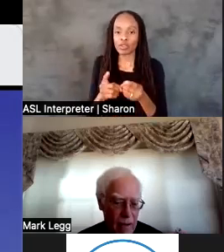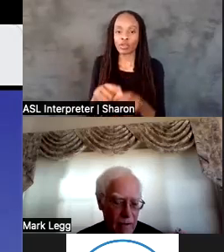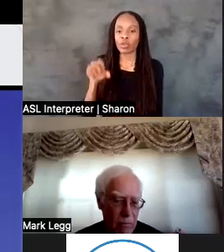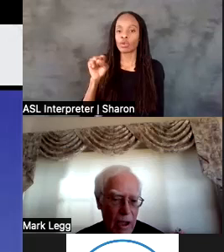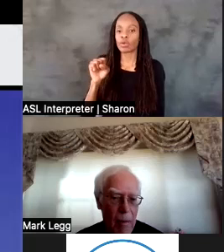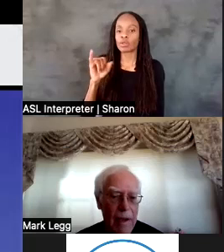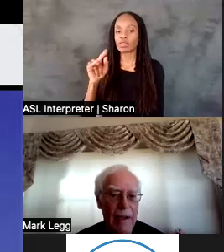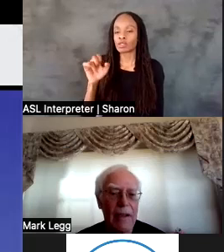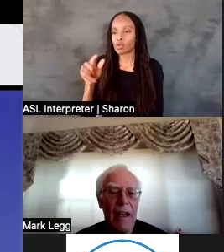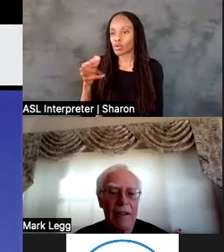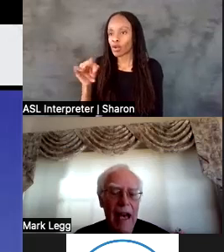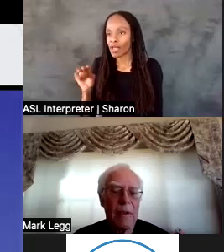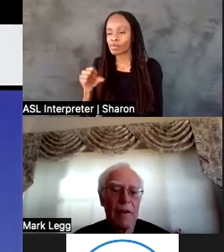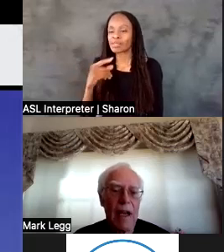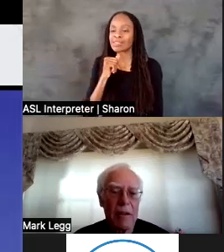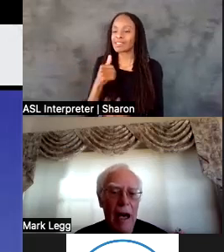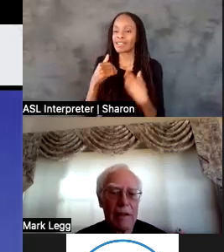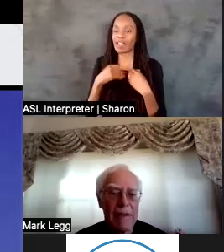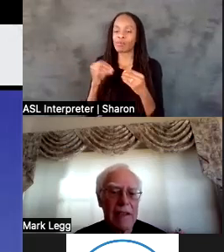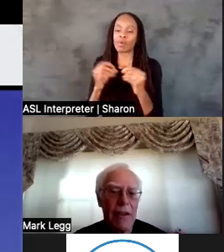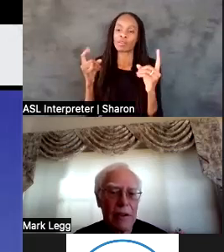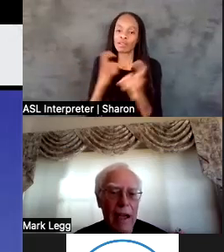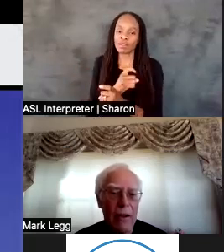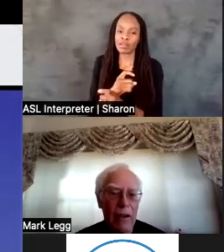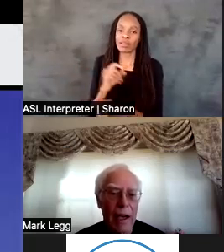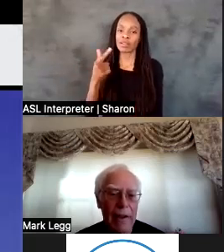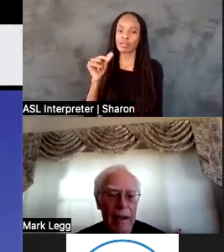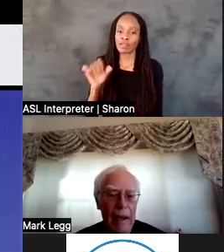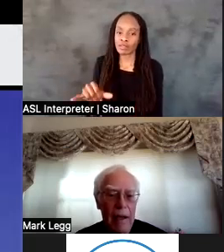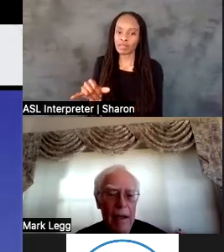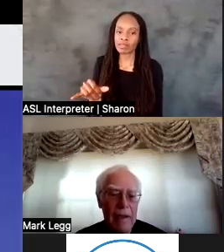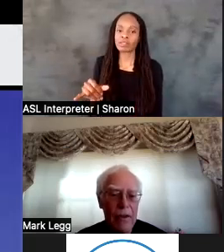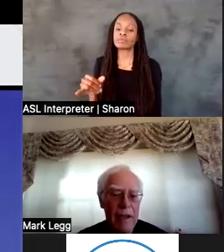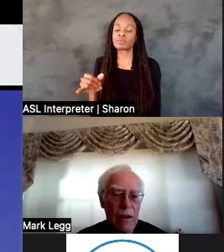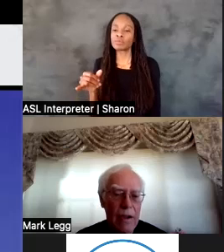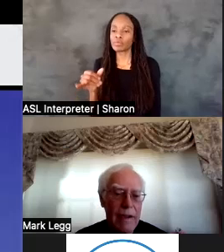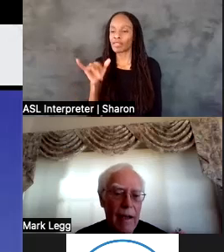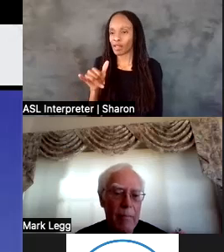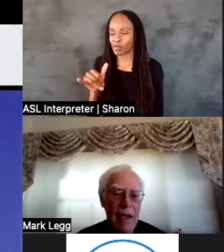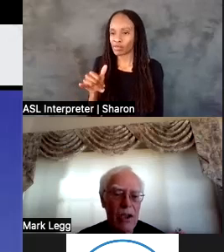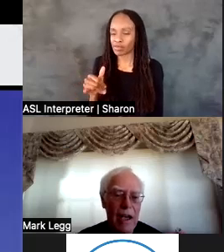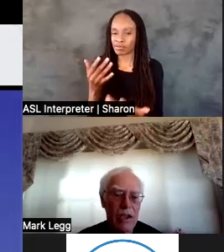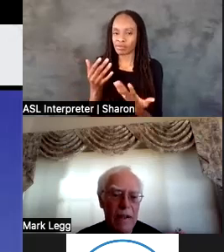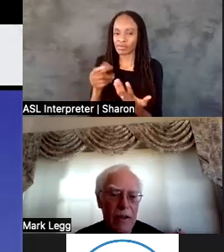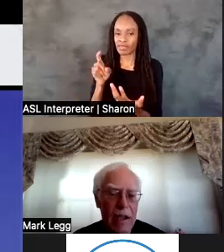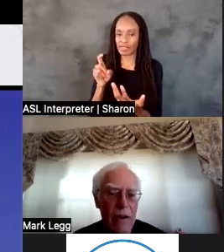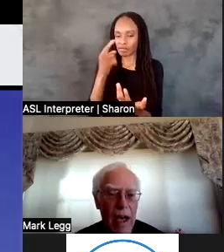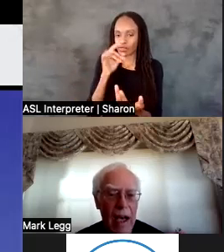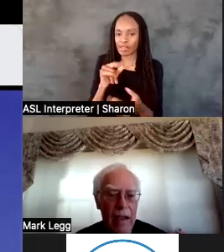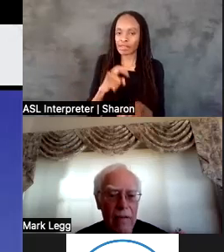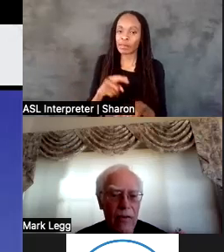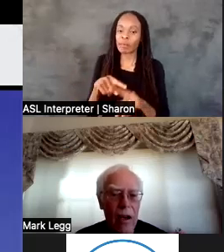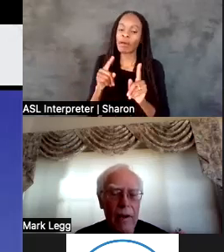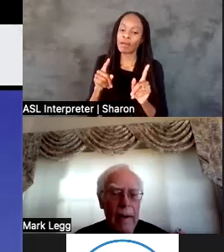have the more complex seismic velocity model necessary to locate earthquakes. And it was interesting though that that main shock shifted to the other